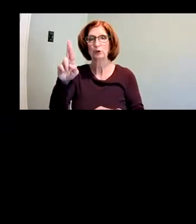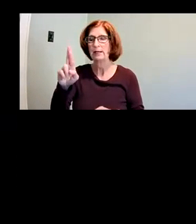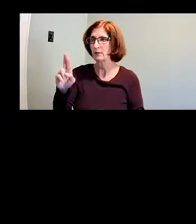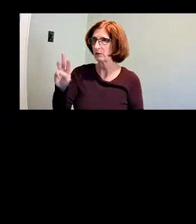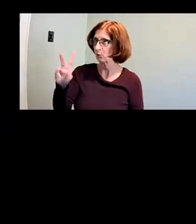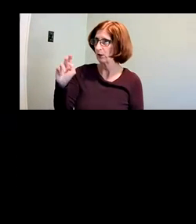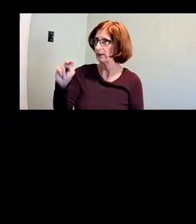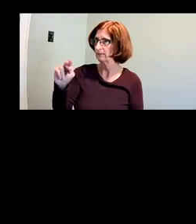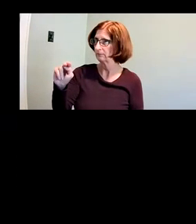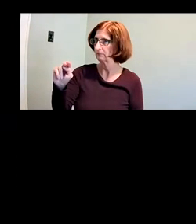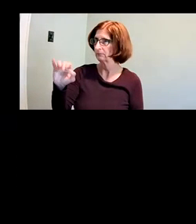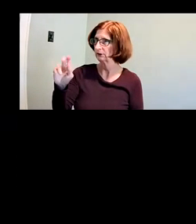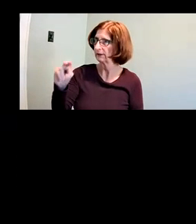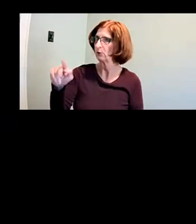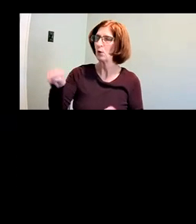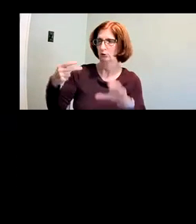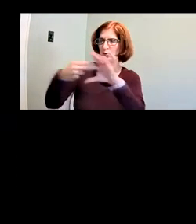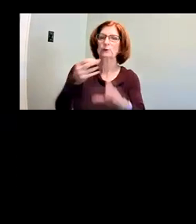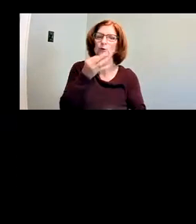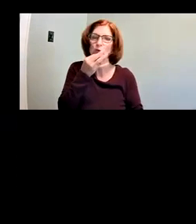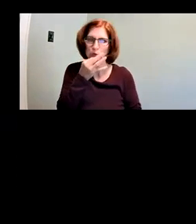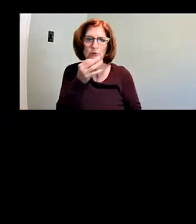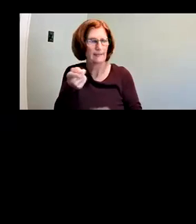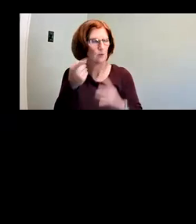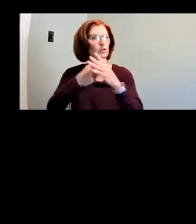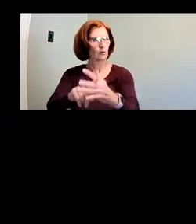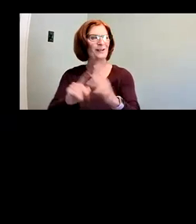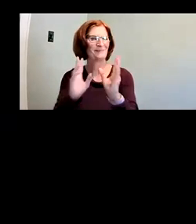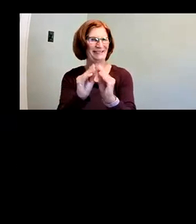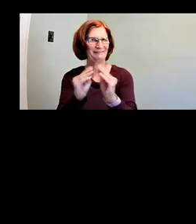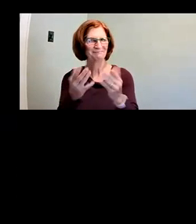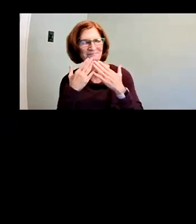with us shortly and we'll convene the meeting. Thank you.